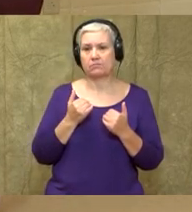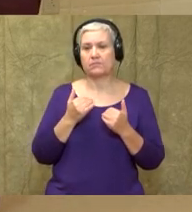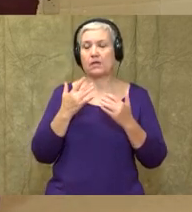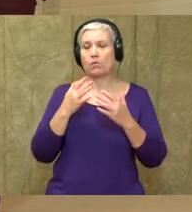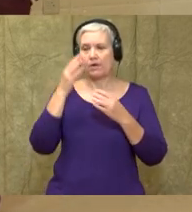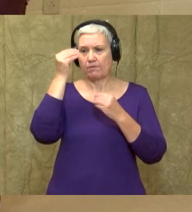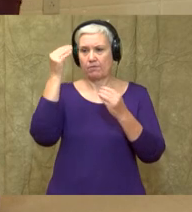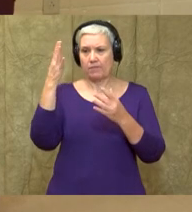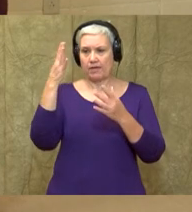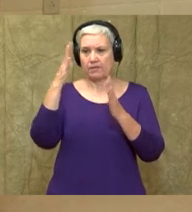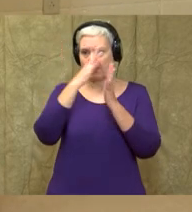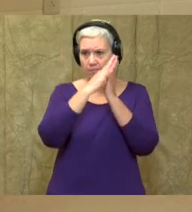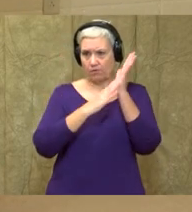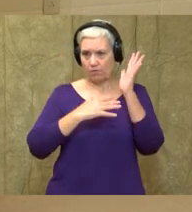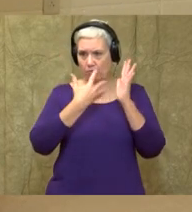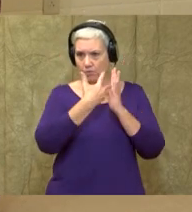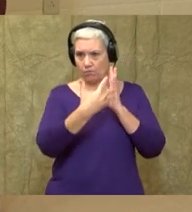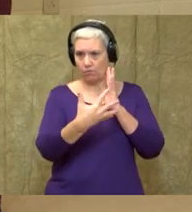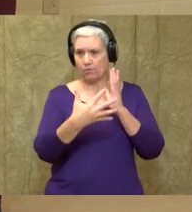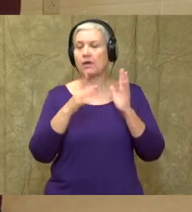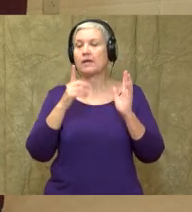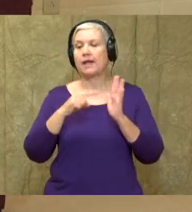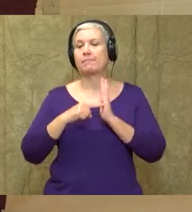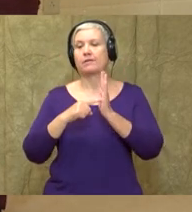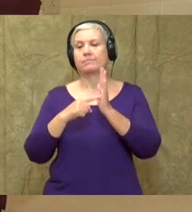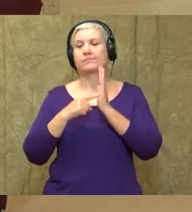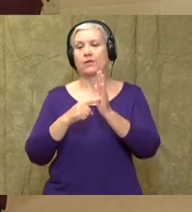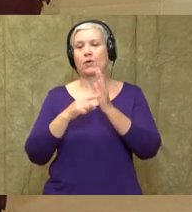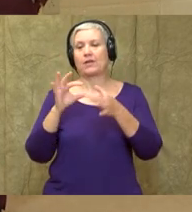graph of a quadratic function can be revealed in its